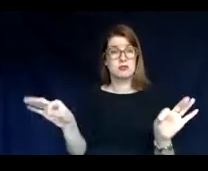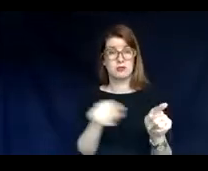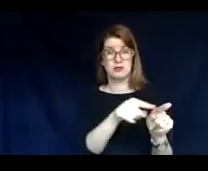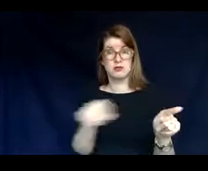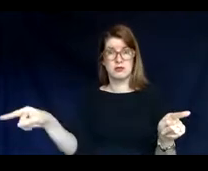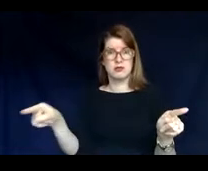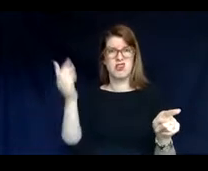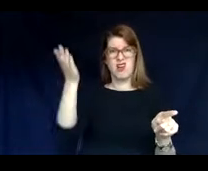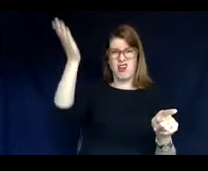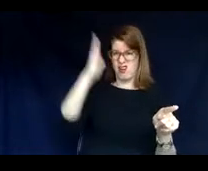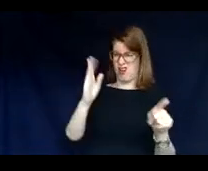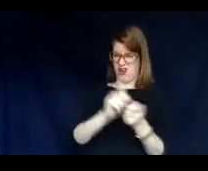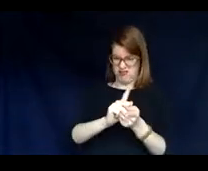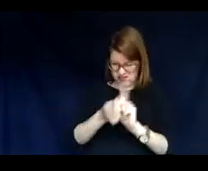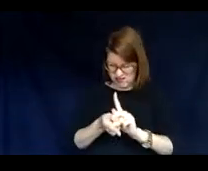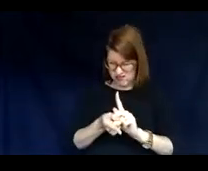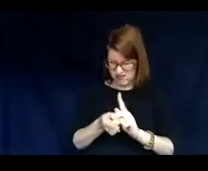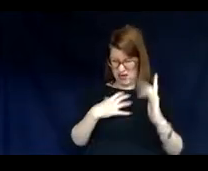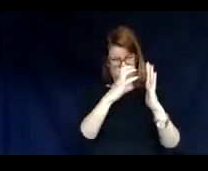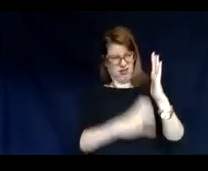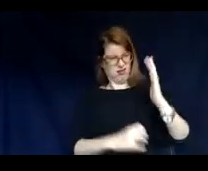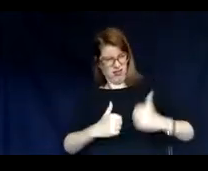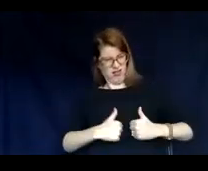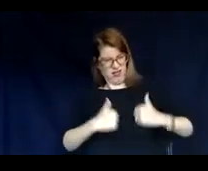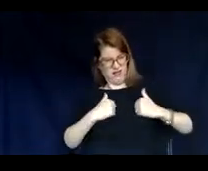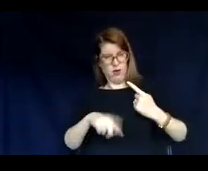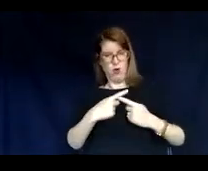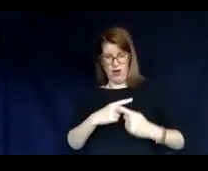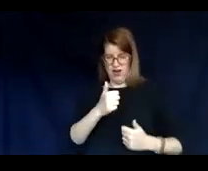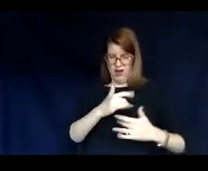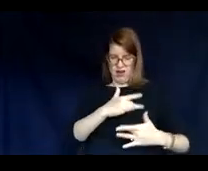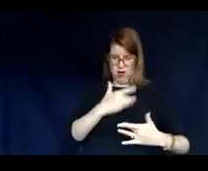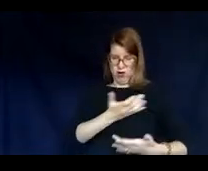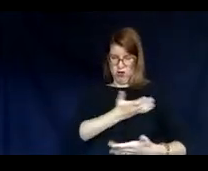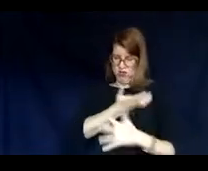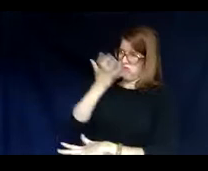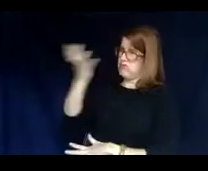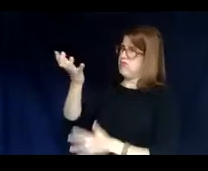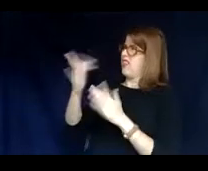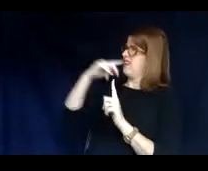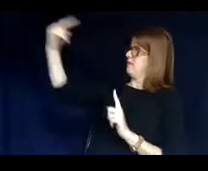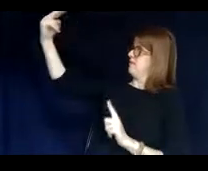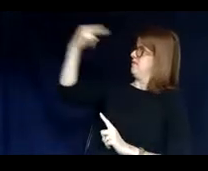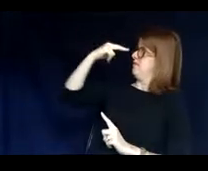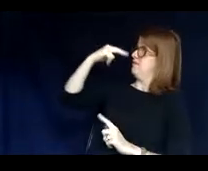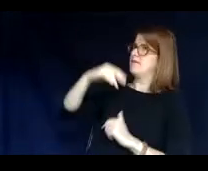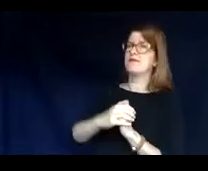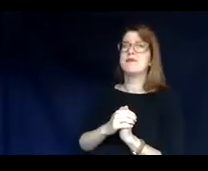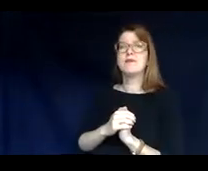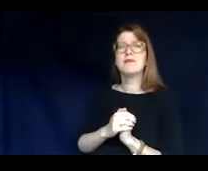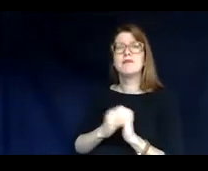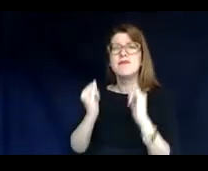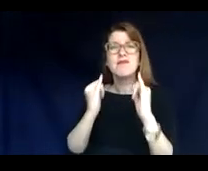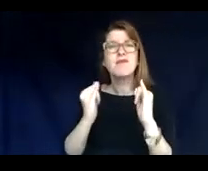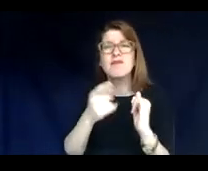God rewrote the text of my life when I opened the book of my heart to His eyes. You see, you too can rewrite